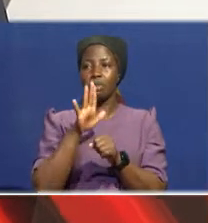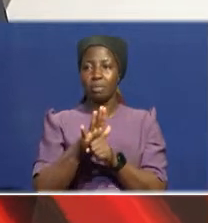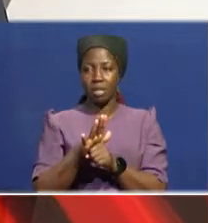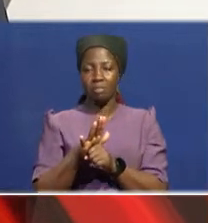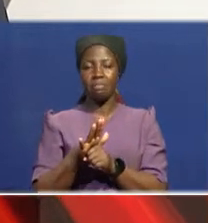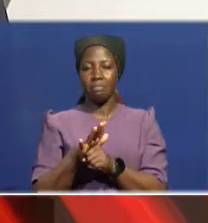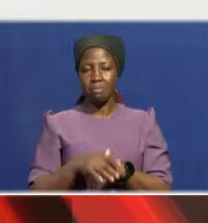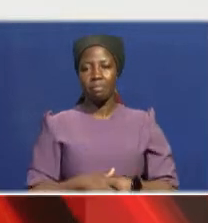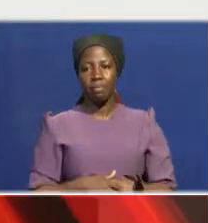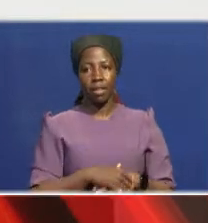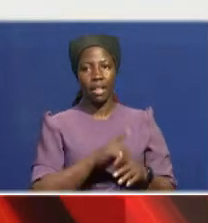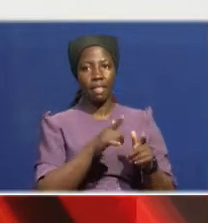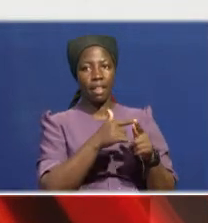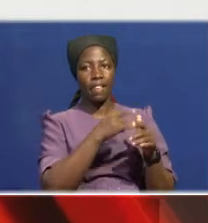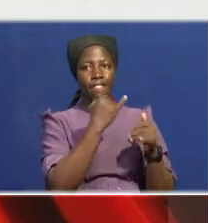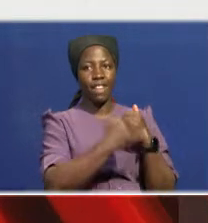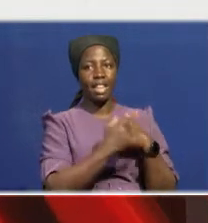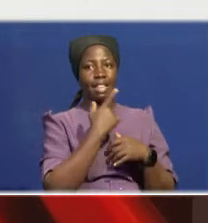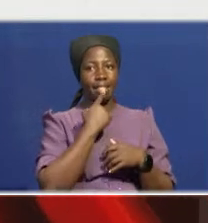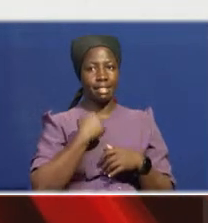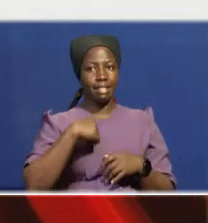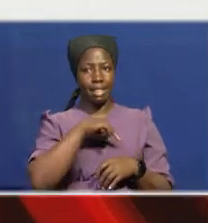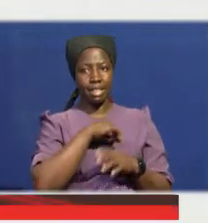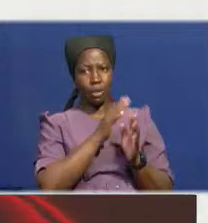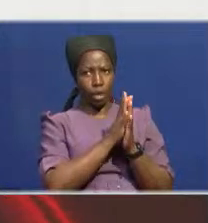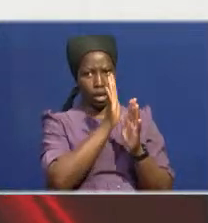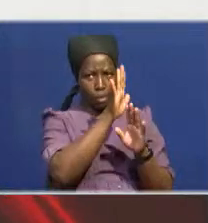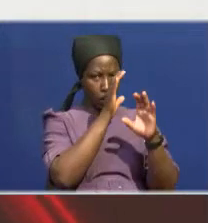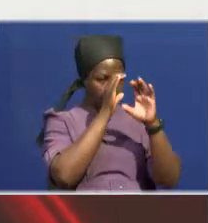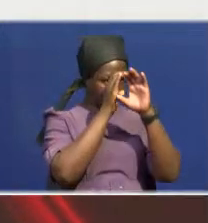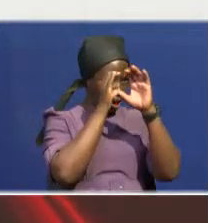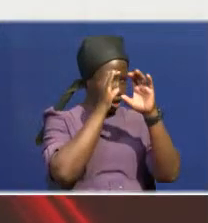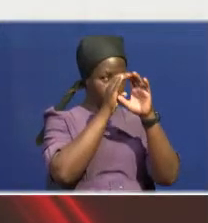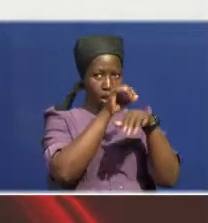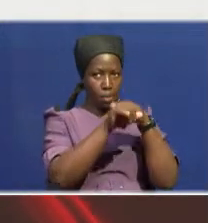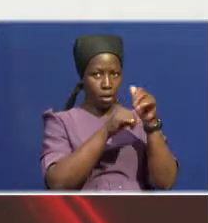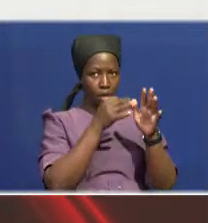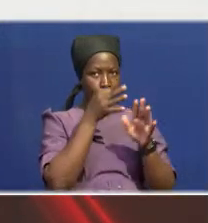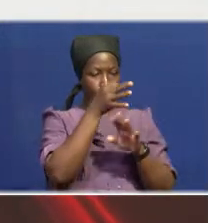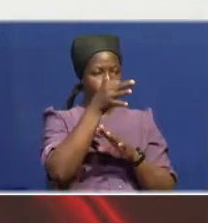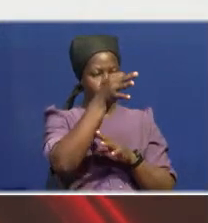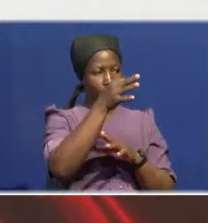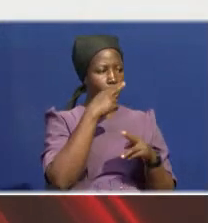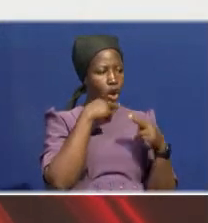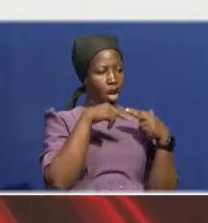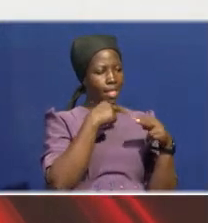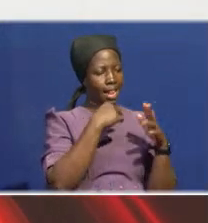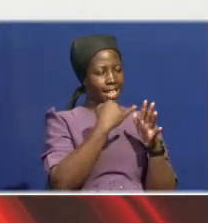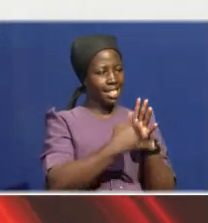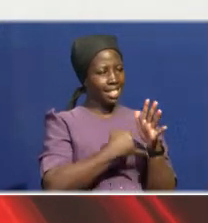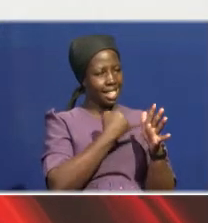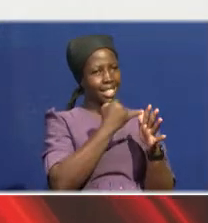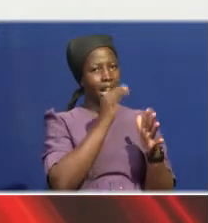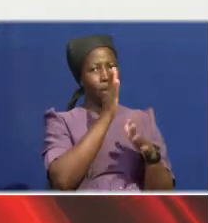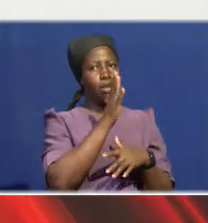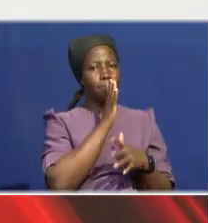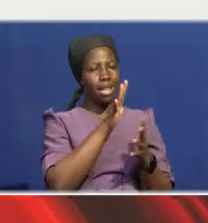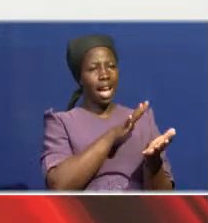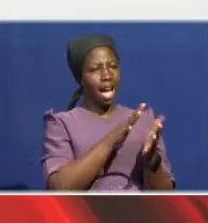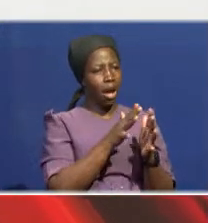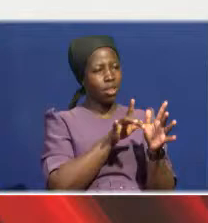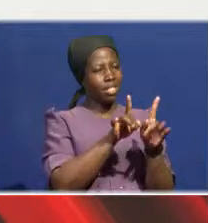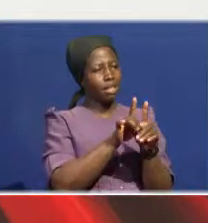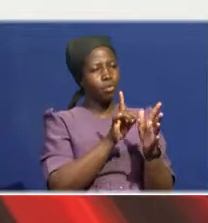Yeah. Mm-hmm. And then finally, tell us, with your predictions of the future, how will the hotel industry look like, and what are some of